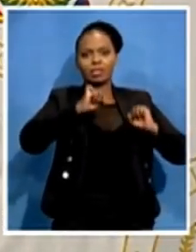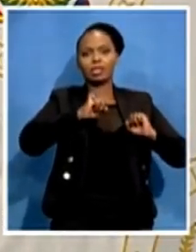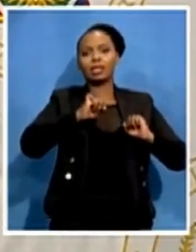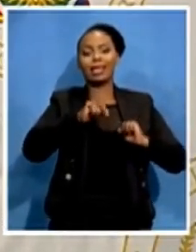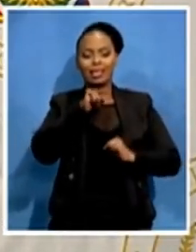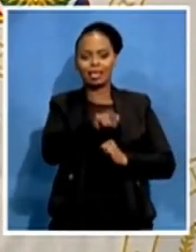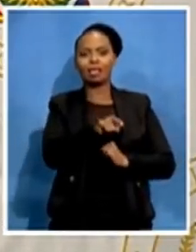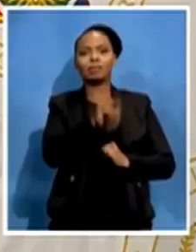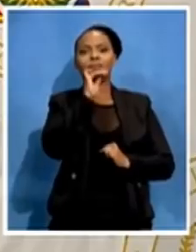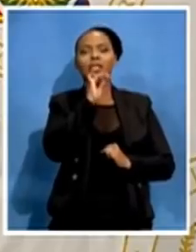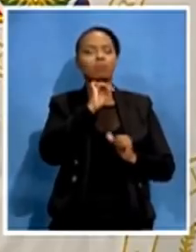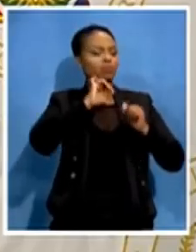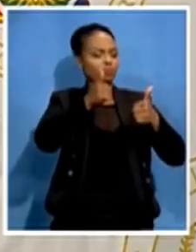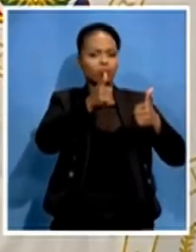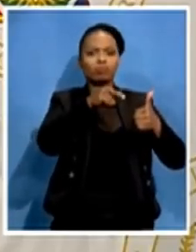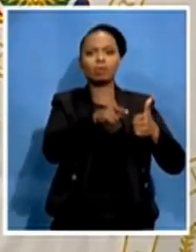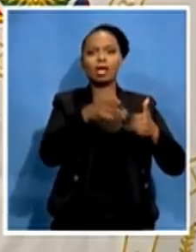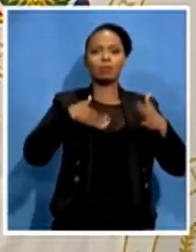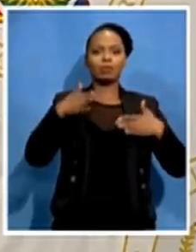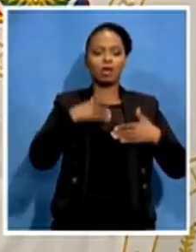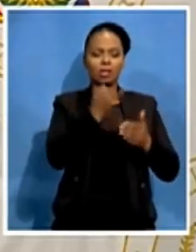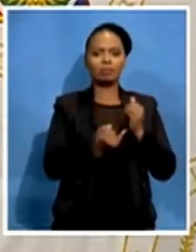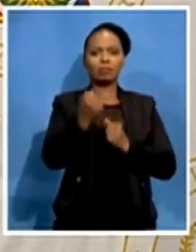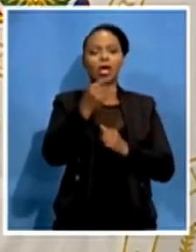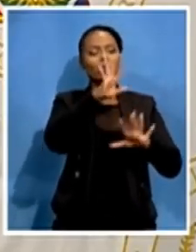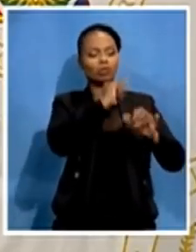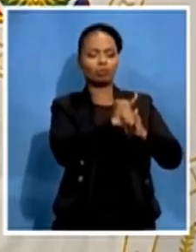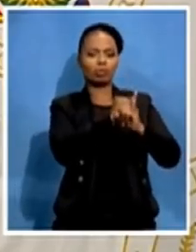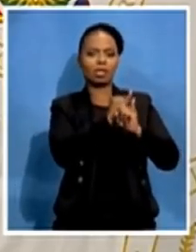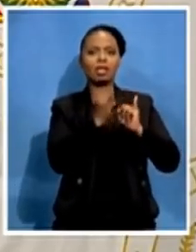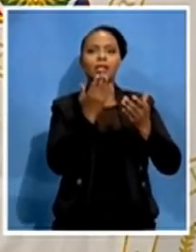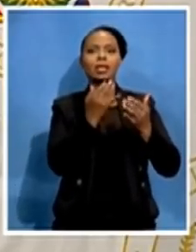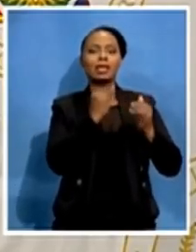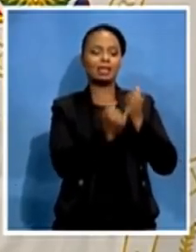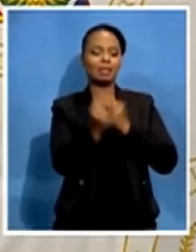administrative independence or institutional independence that I'm worried about.